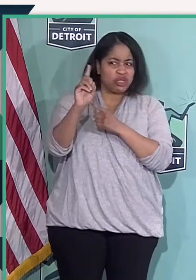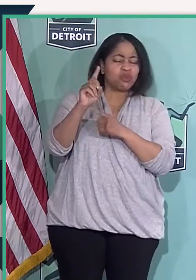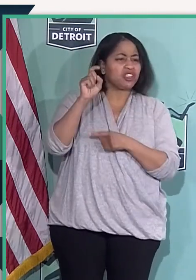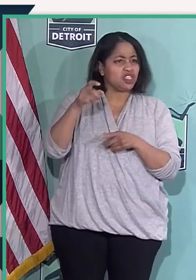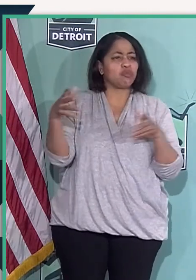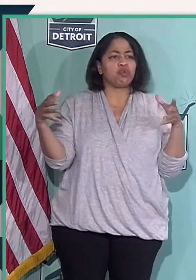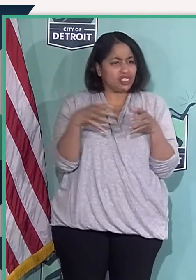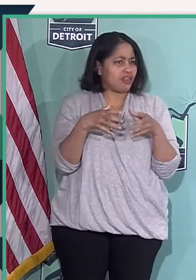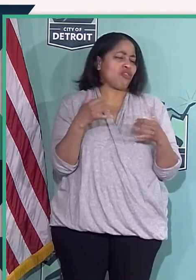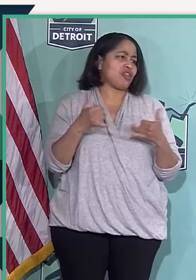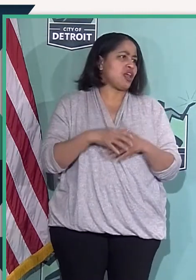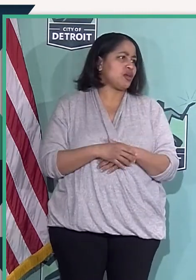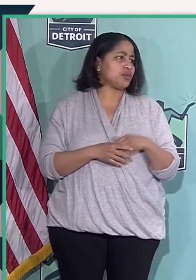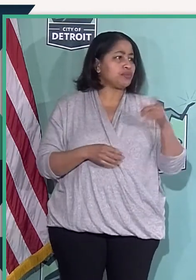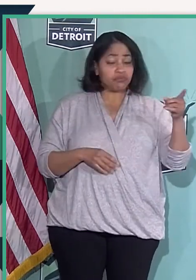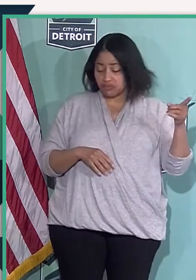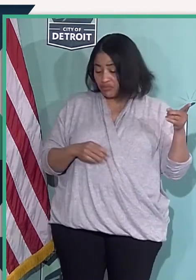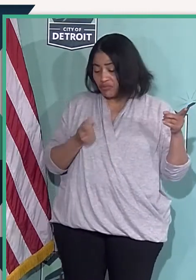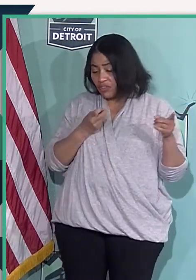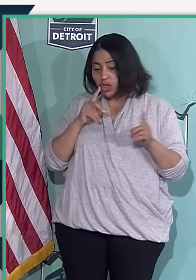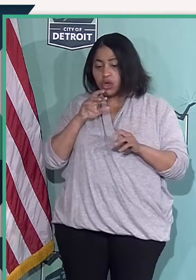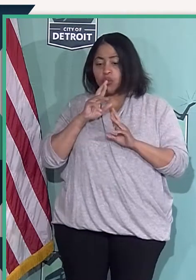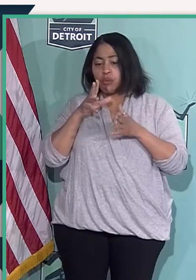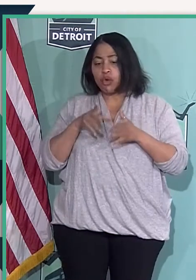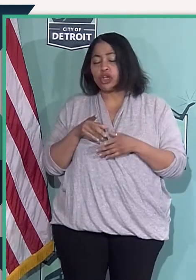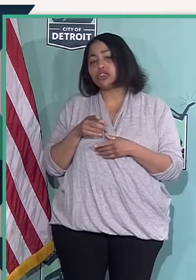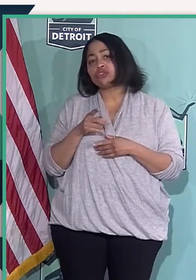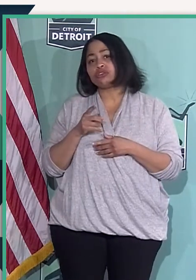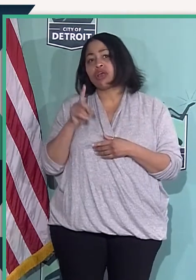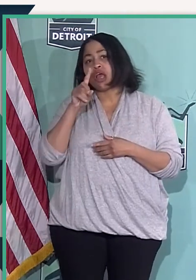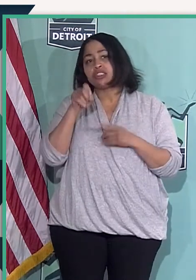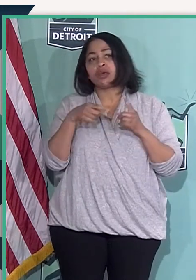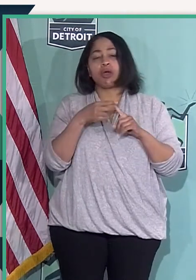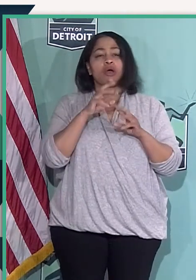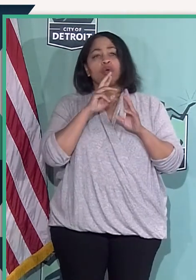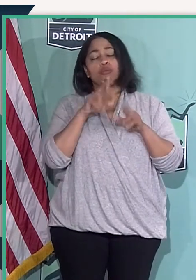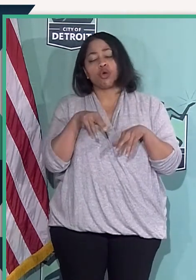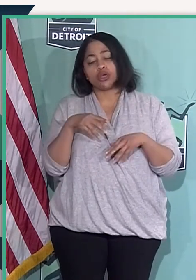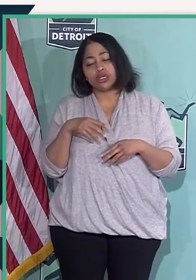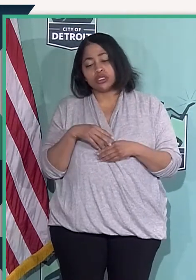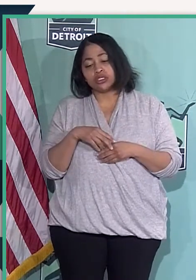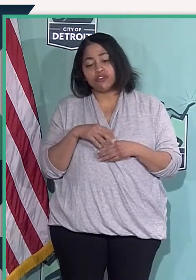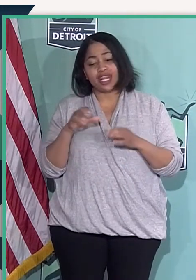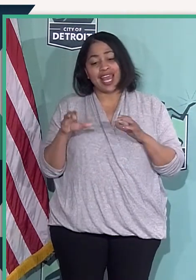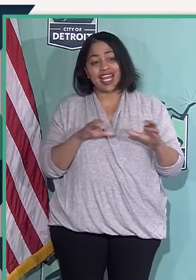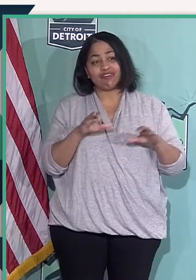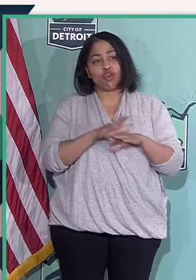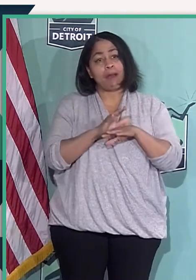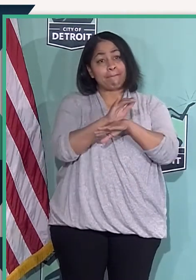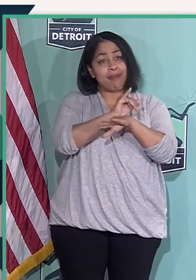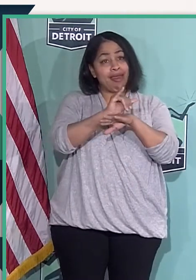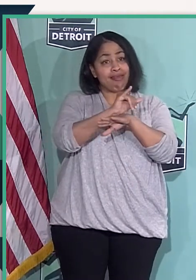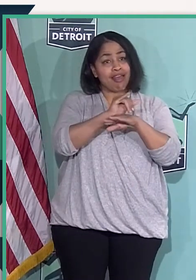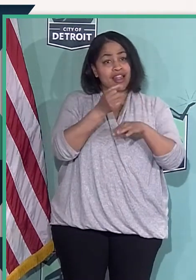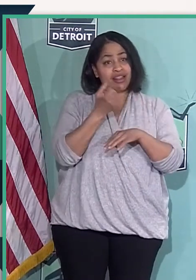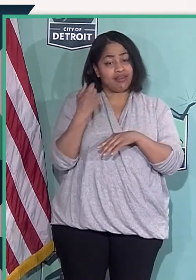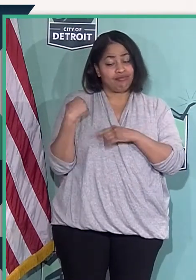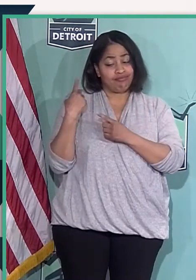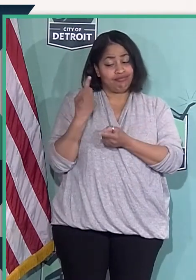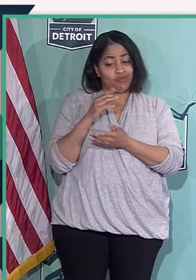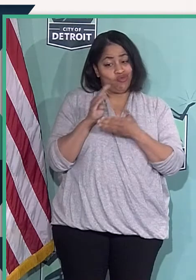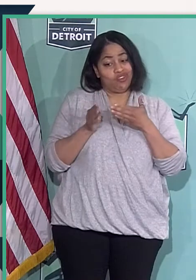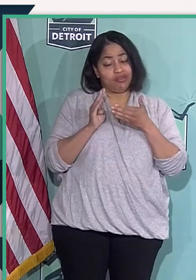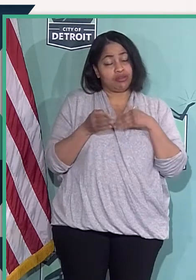Okay. A couple of reporters have asked about the reports of the activity on Belle Isle in the last couple of days over the